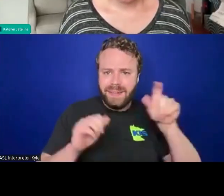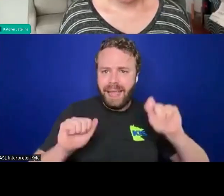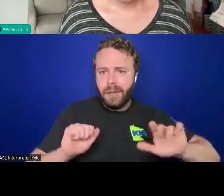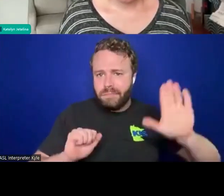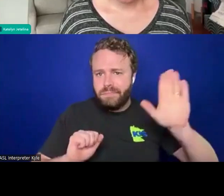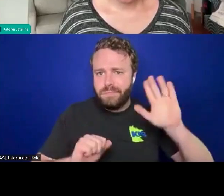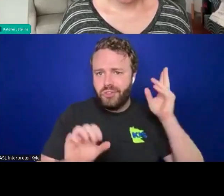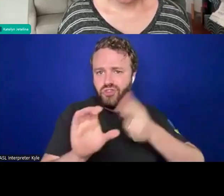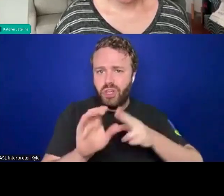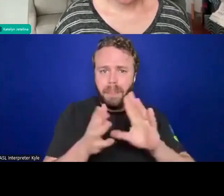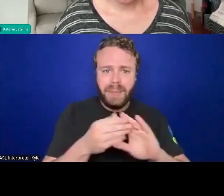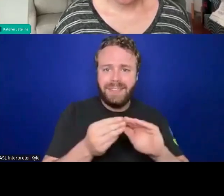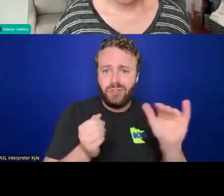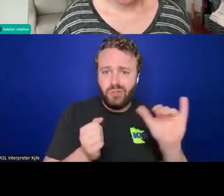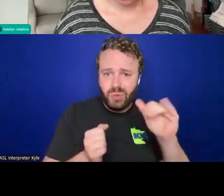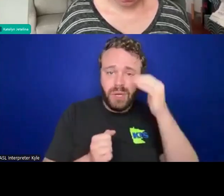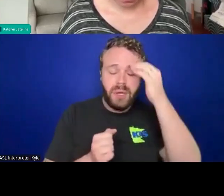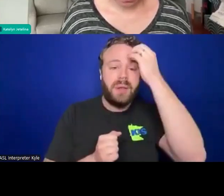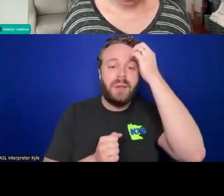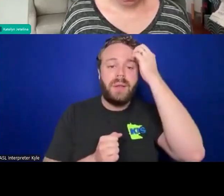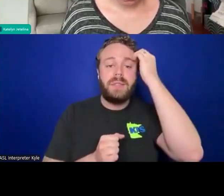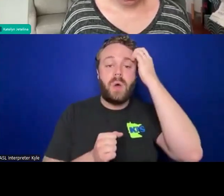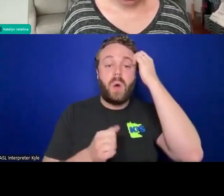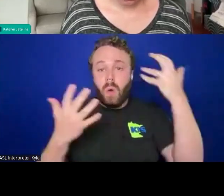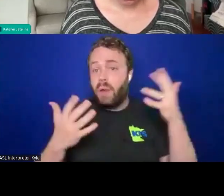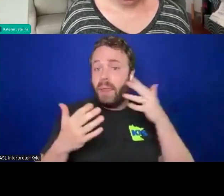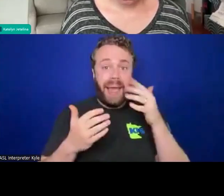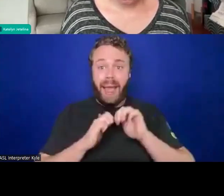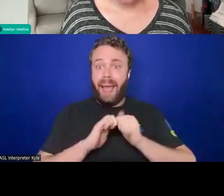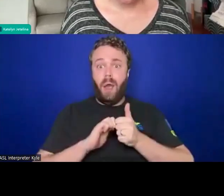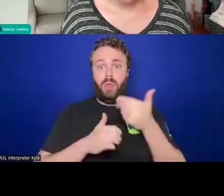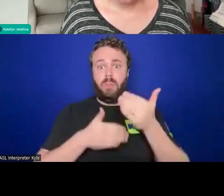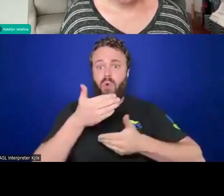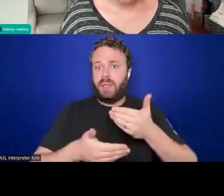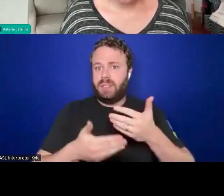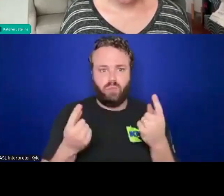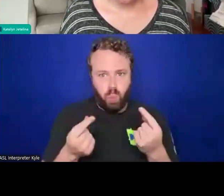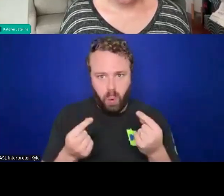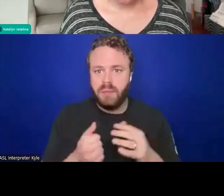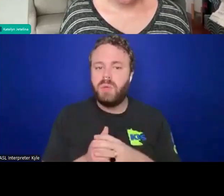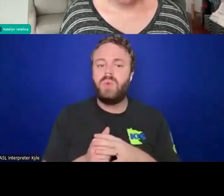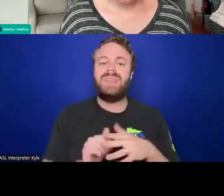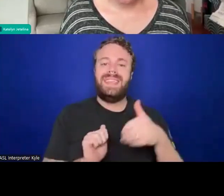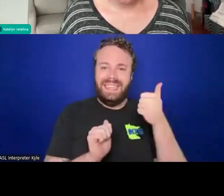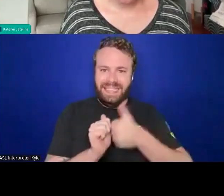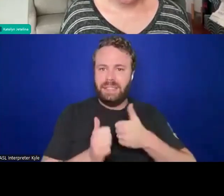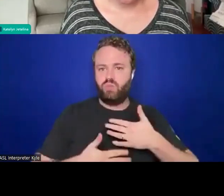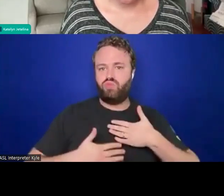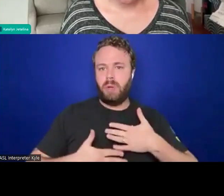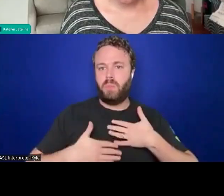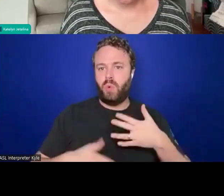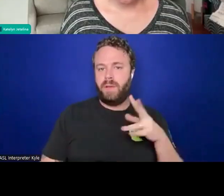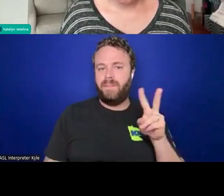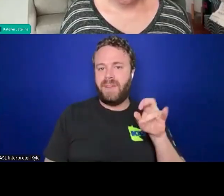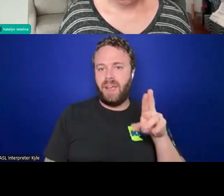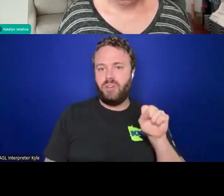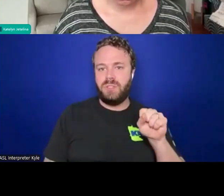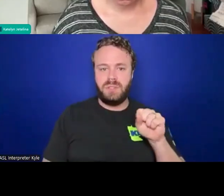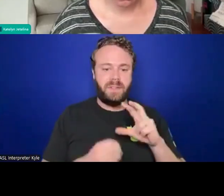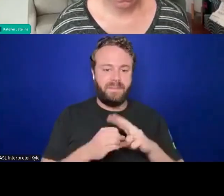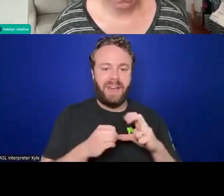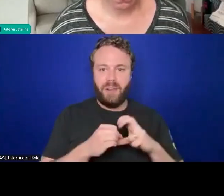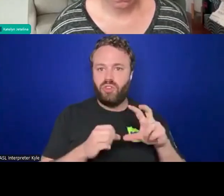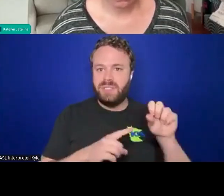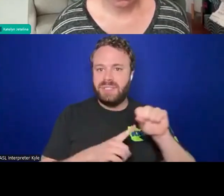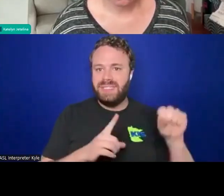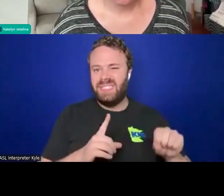process, normally goes forth. Each respiratory virus season, so around August, the